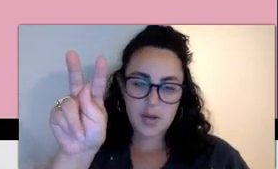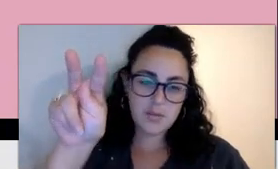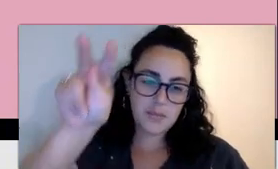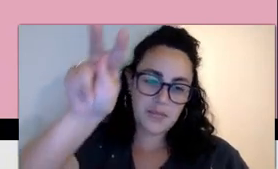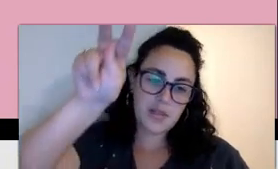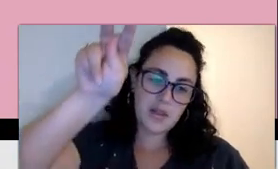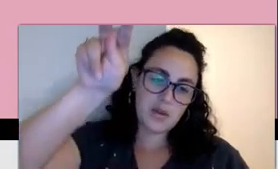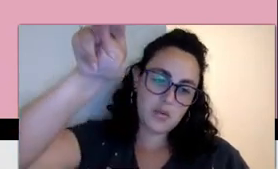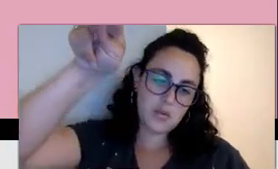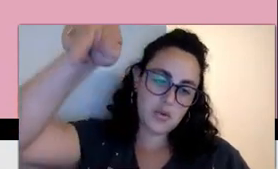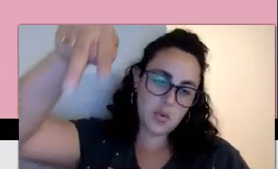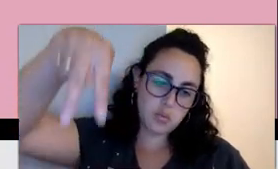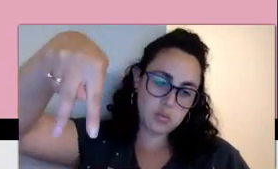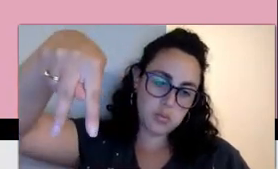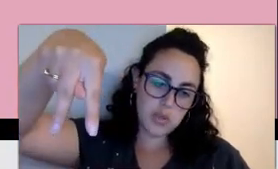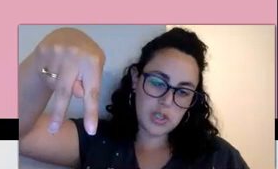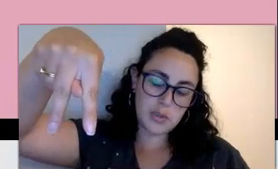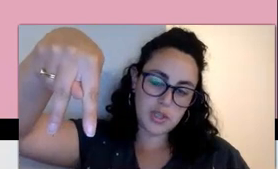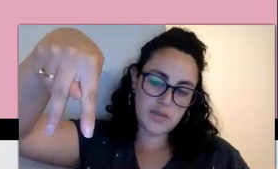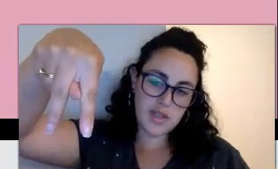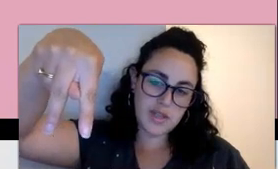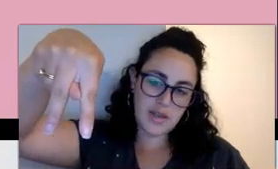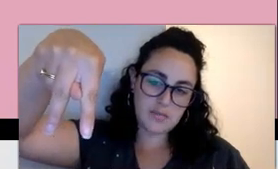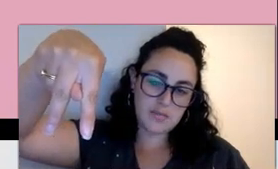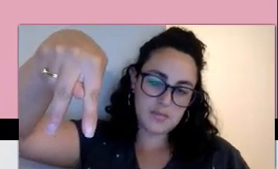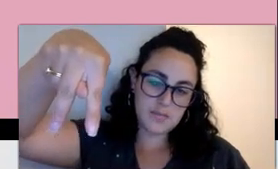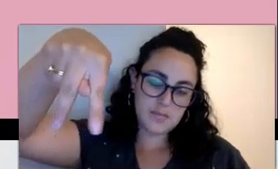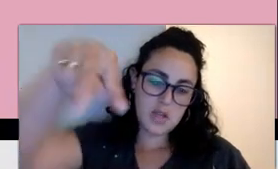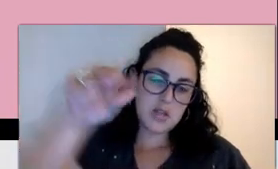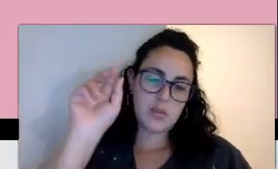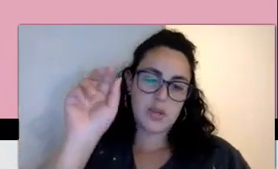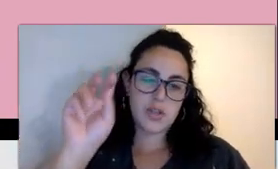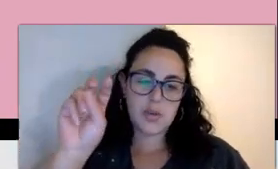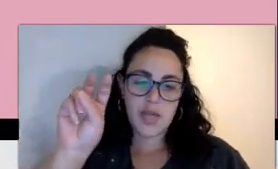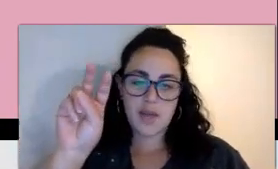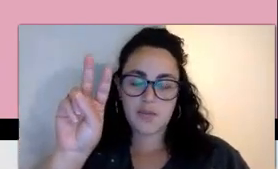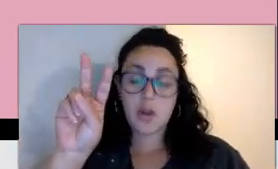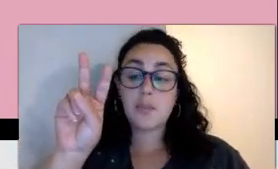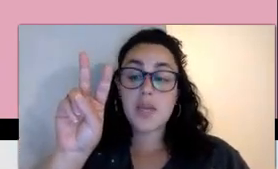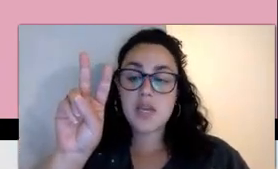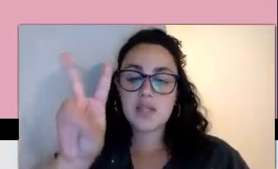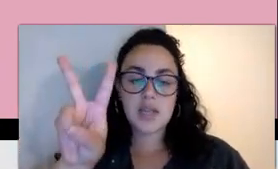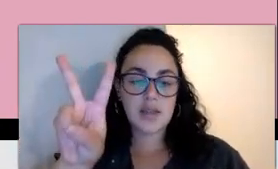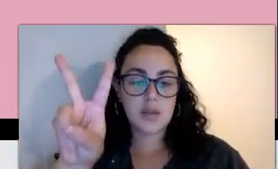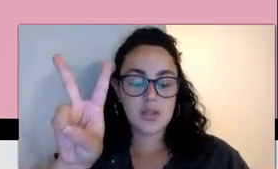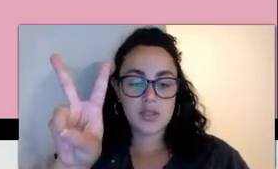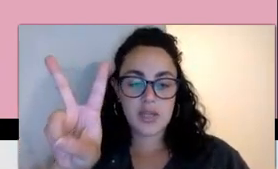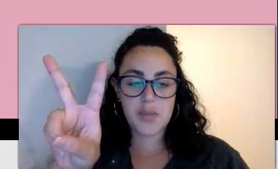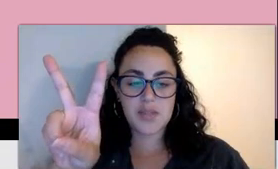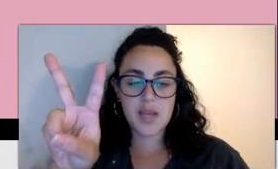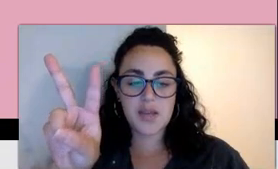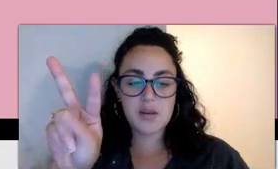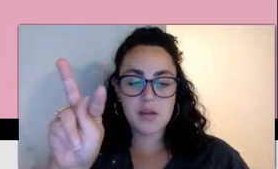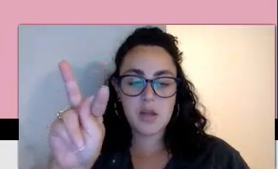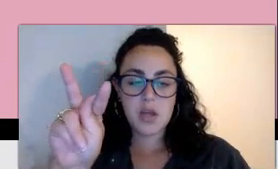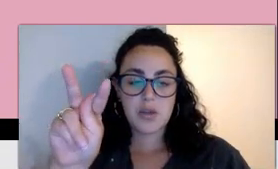goes in the middle, and then shoop, we just push everything down. So I'm going to show you again. For a P in sign language, it's like a